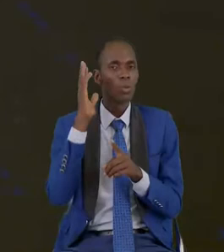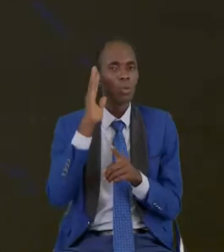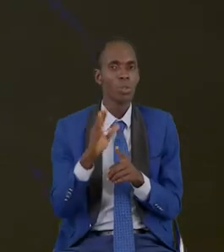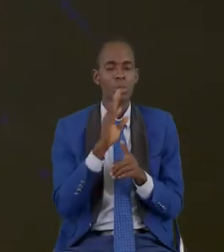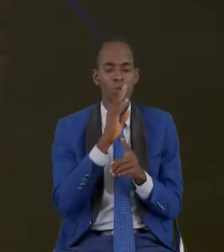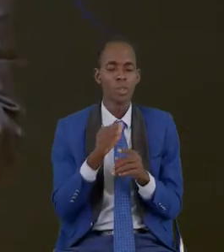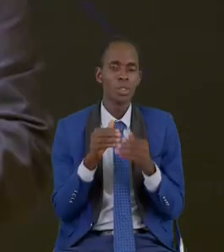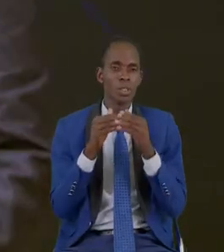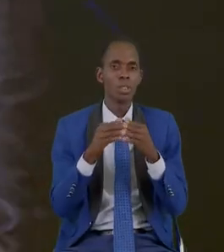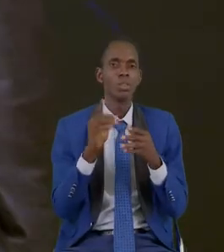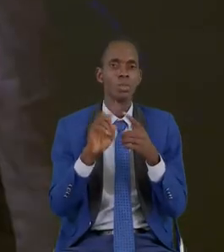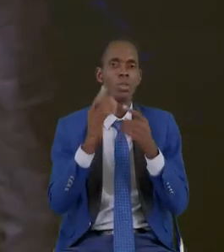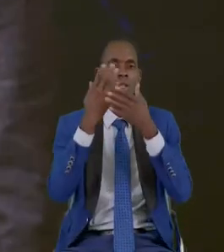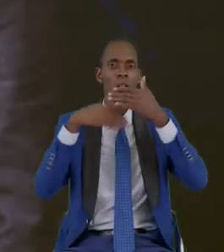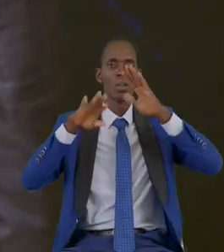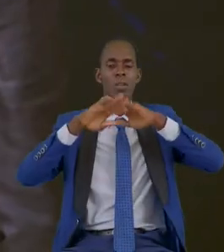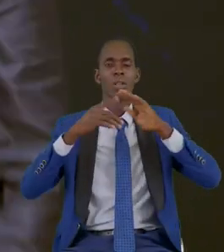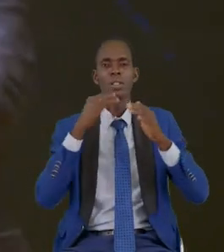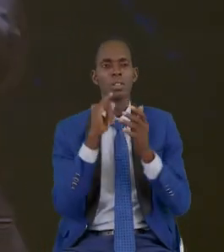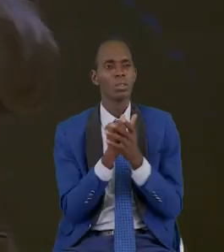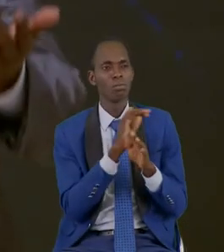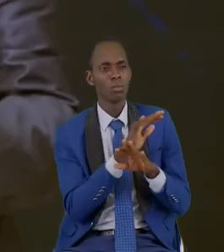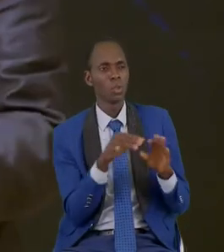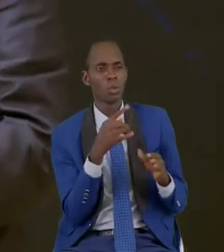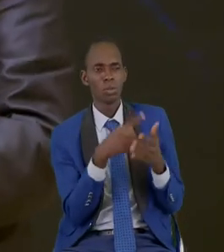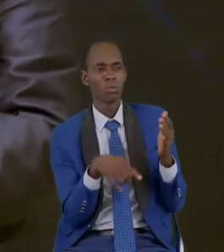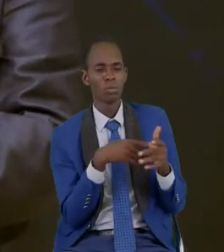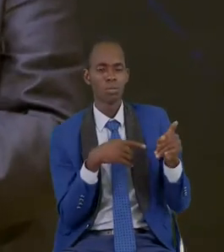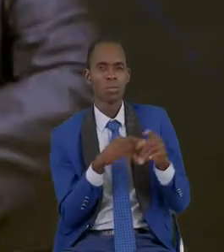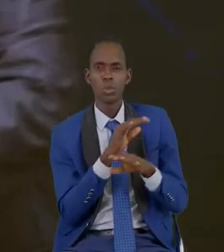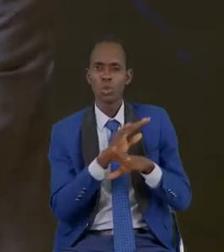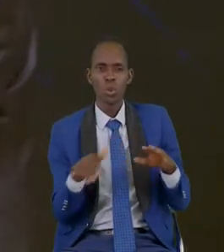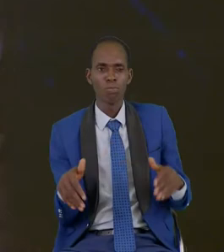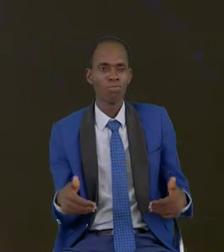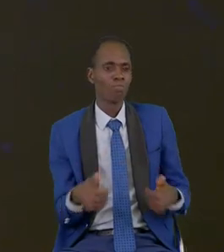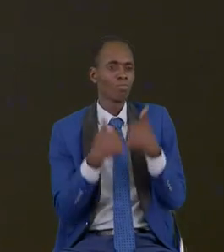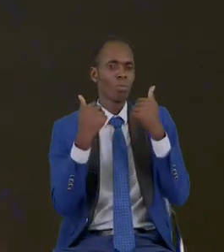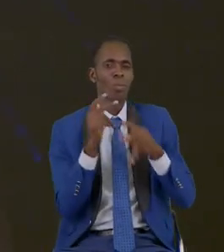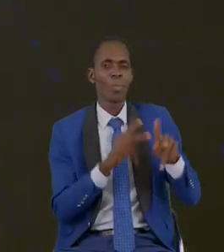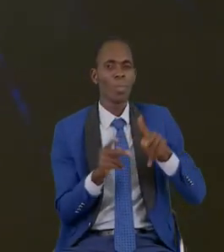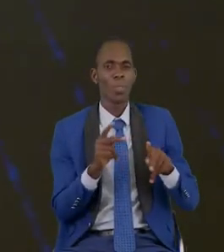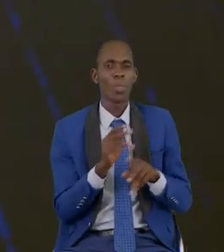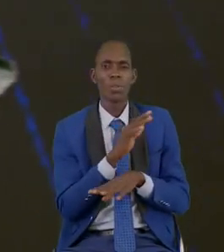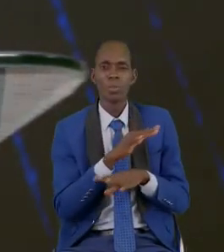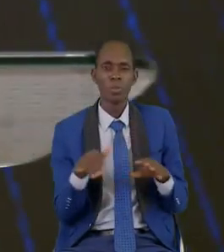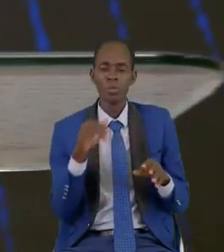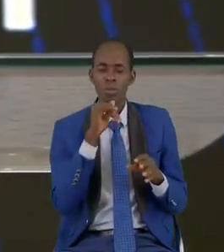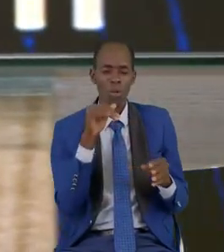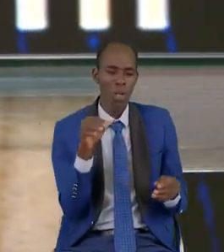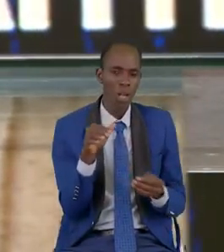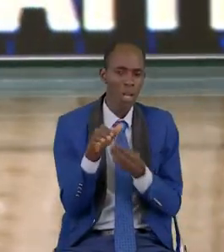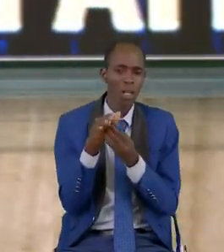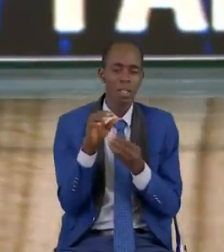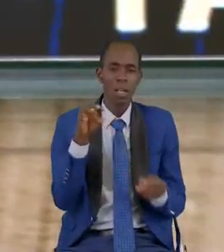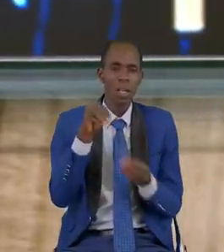say, then don't tell him. Don't confront people. Don't have this, you know, honestly contending